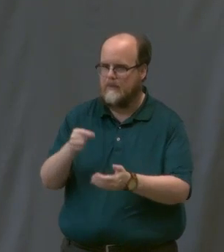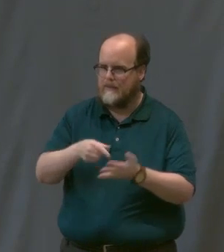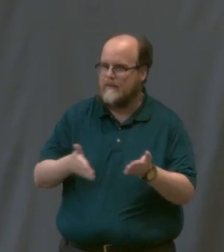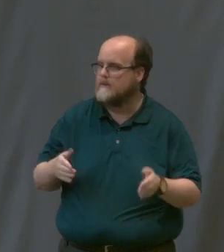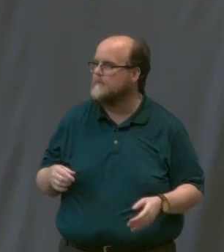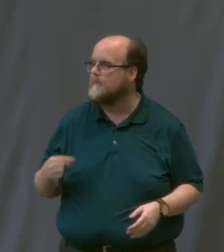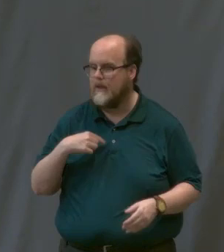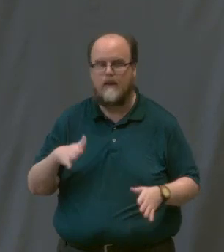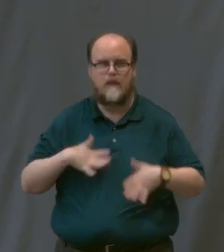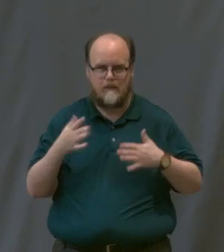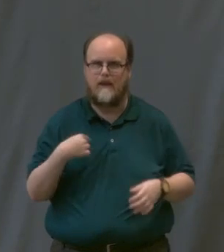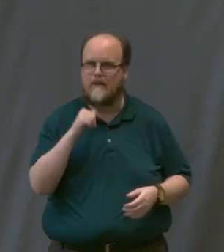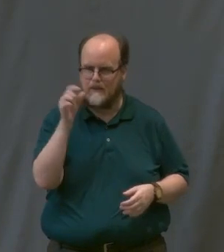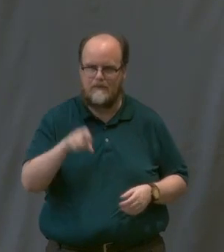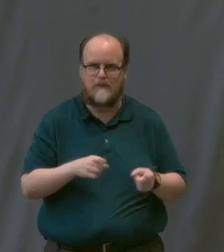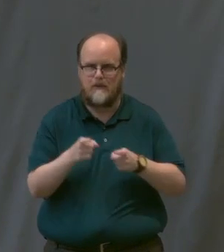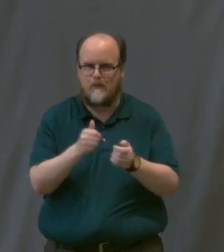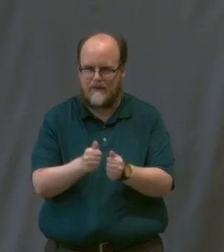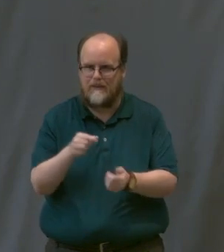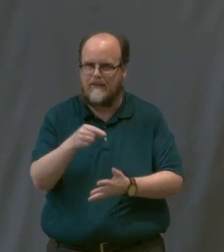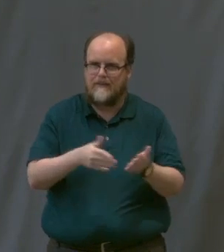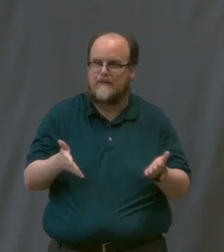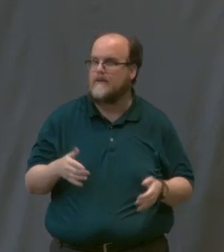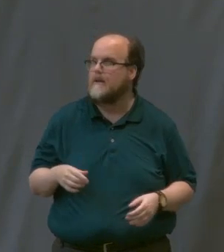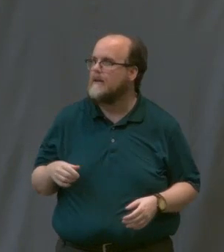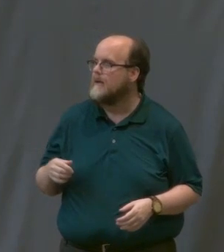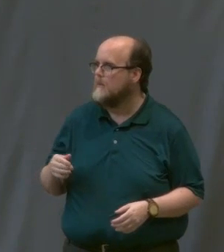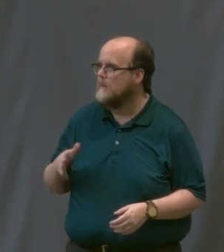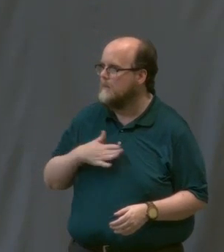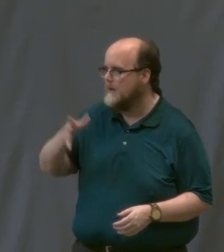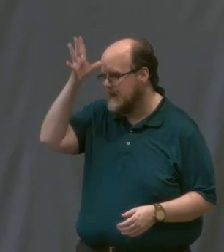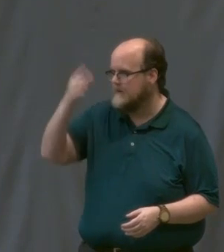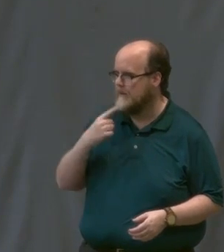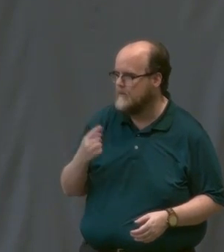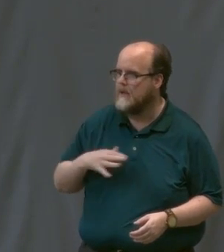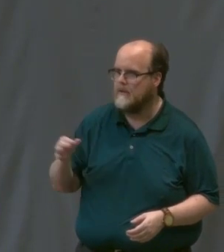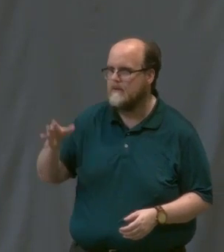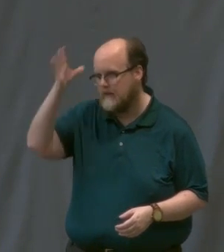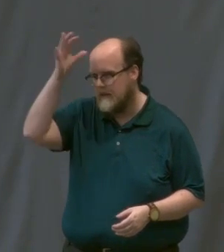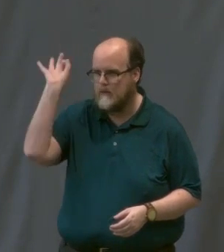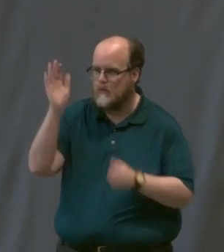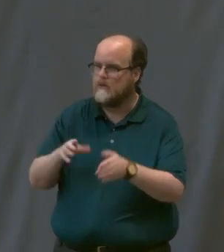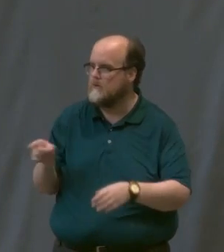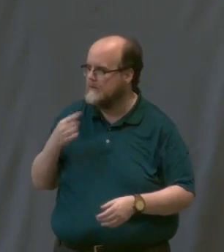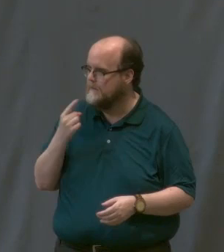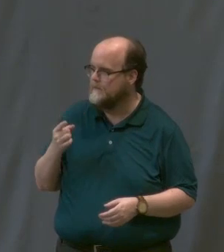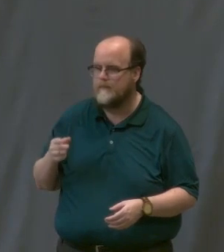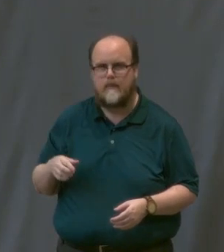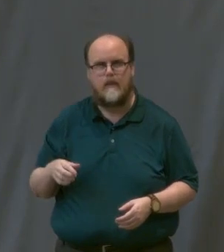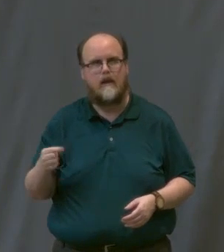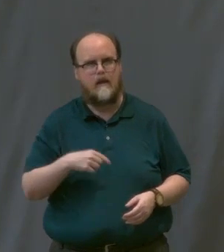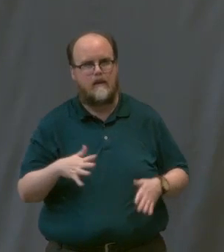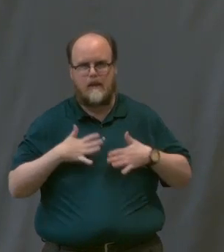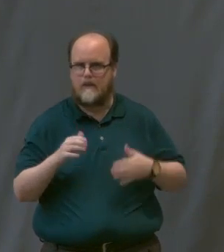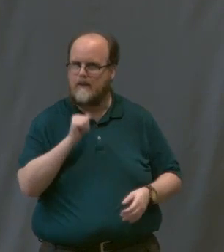And I'm glad I'm not the one who has to handle those, that's for sure. It's like my dad said. My dad was a preacher all of his life. He said, I'm